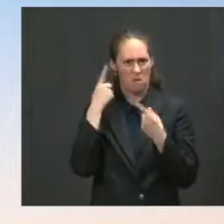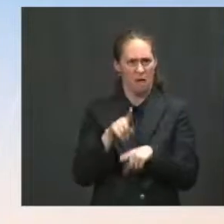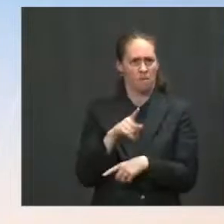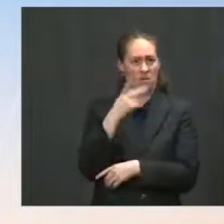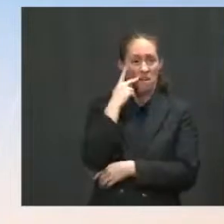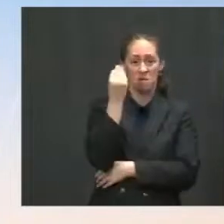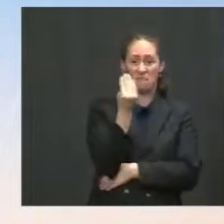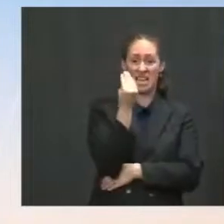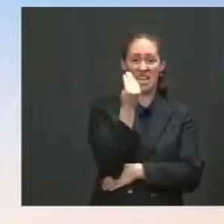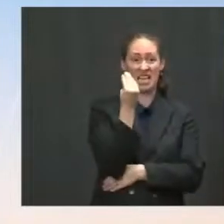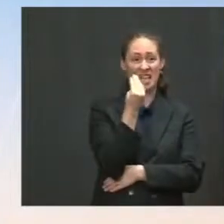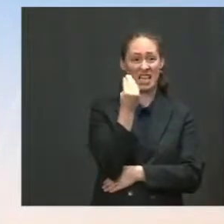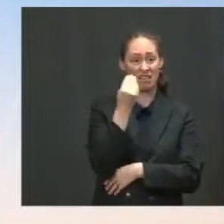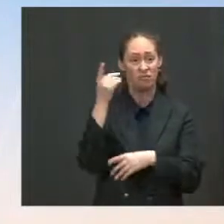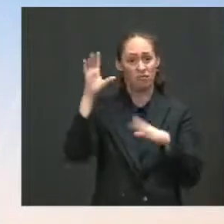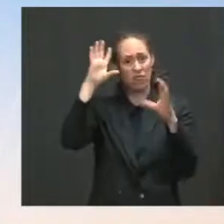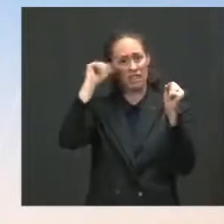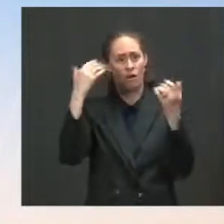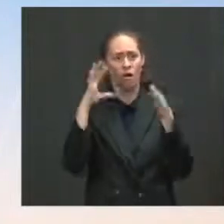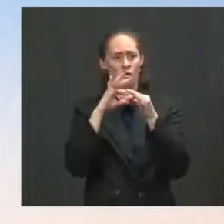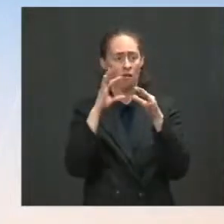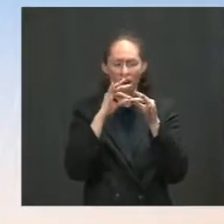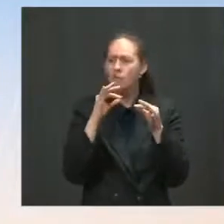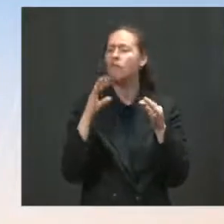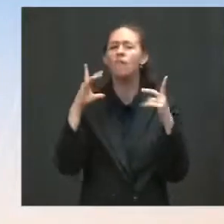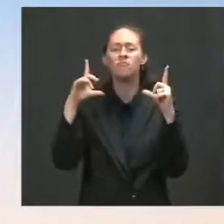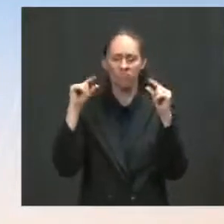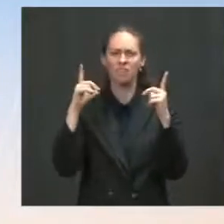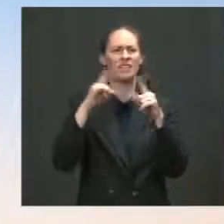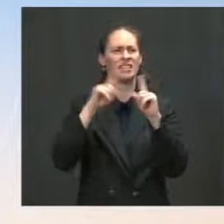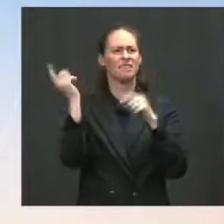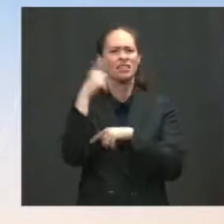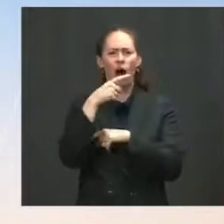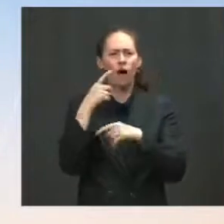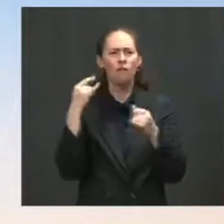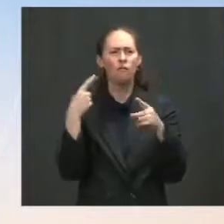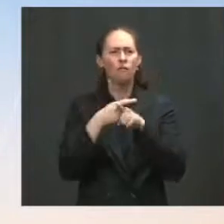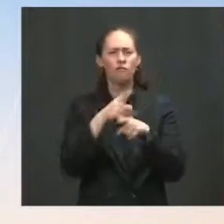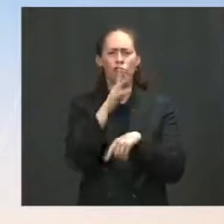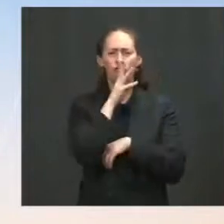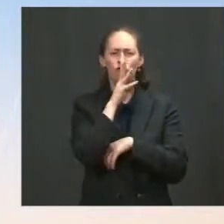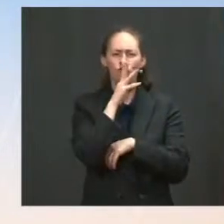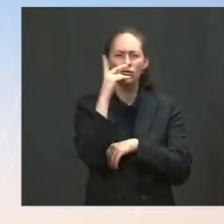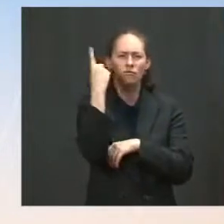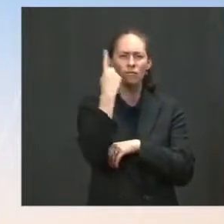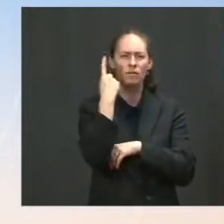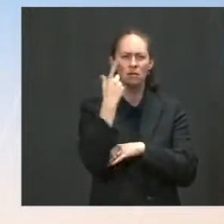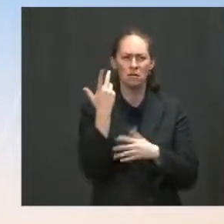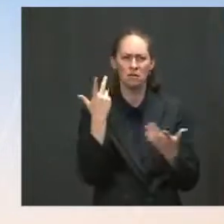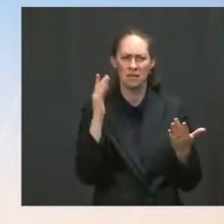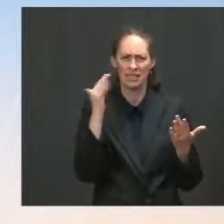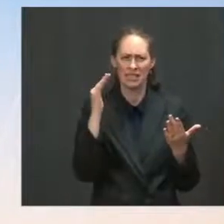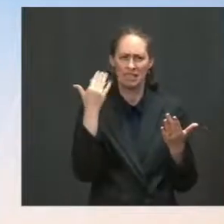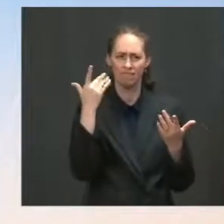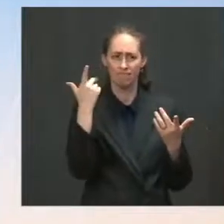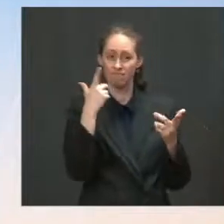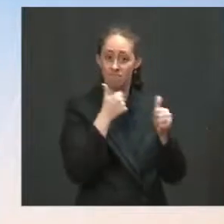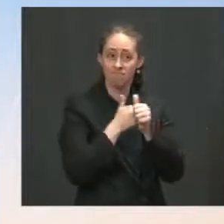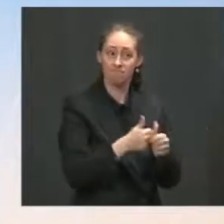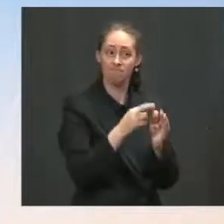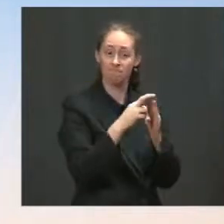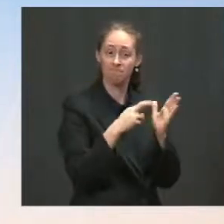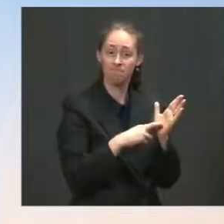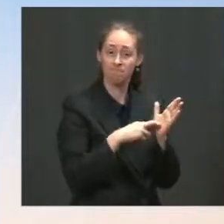square the two, and are now disappointed that the president is signaling that he doesn't respect the rule of law? I'm not sure